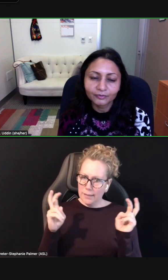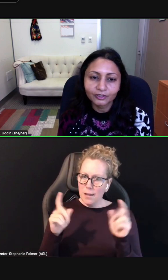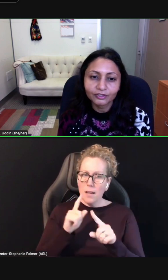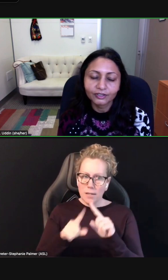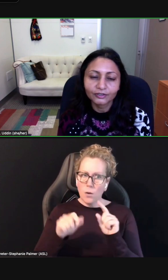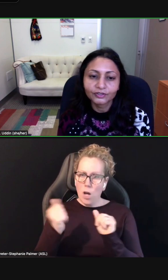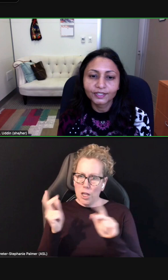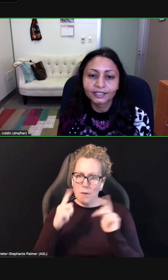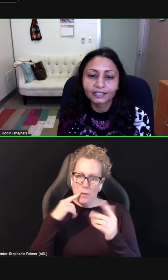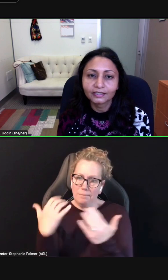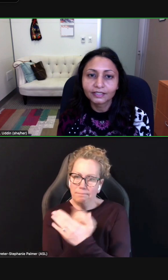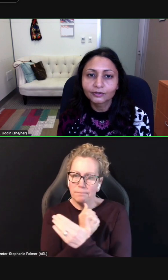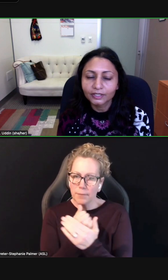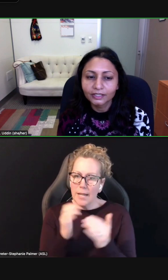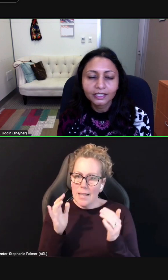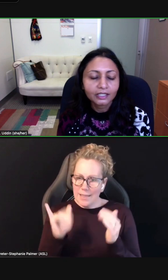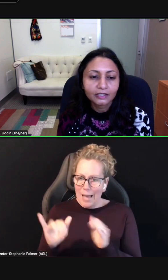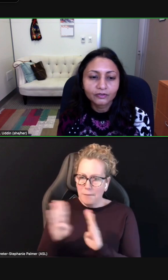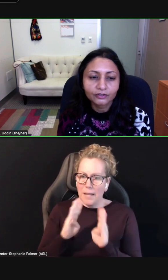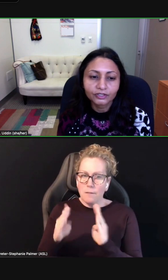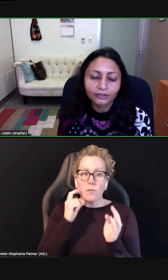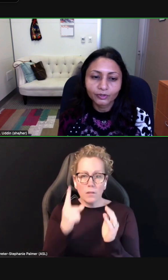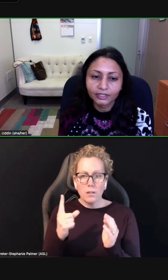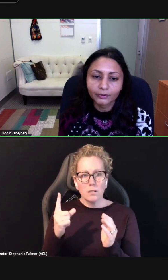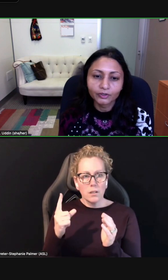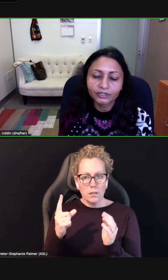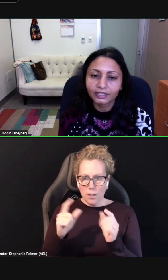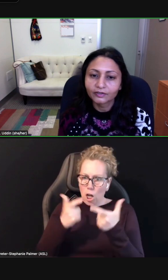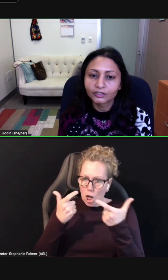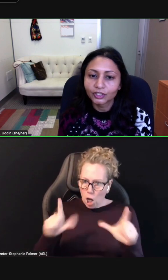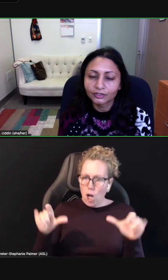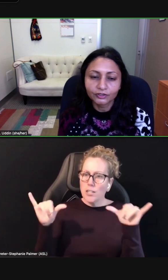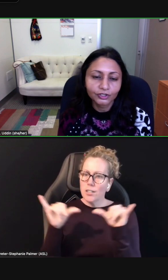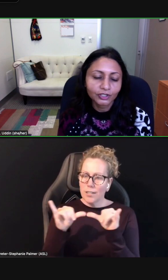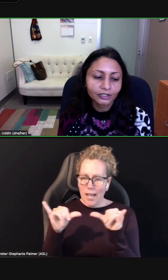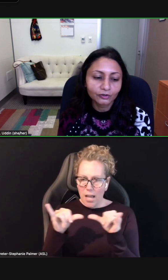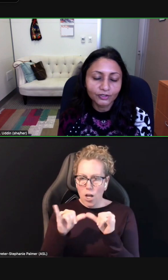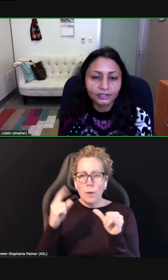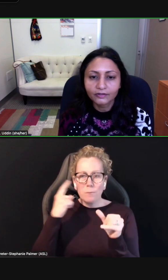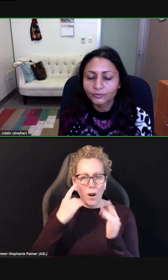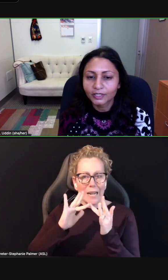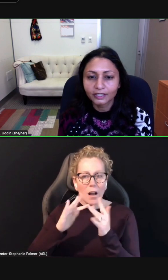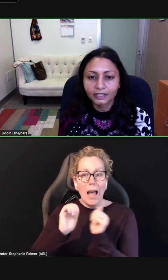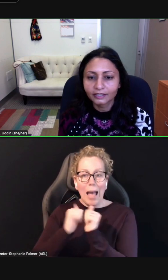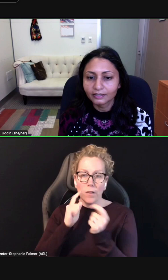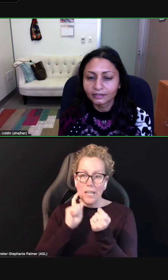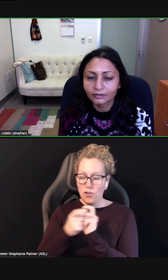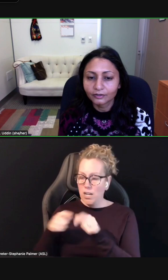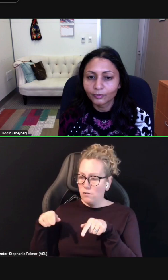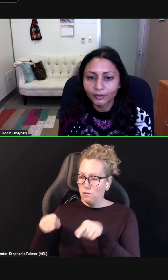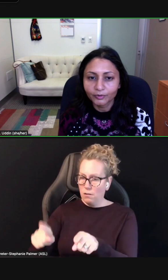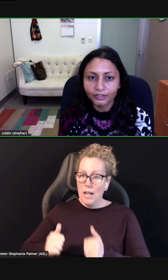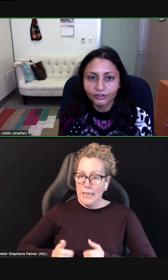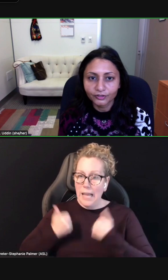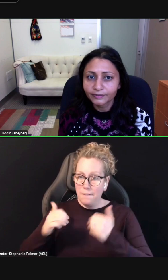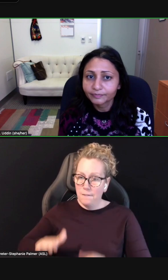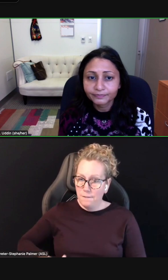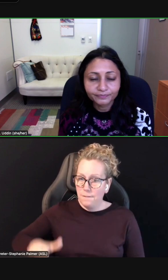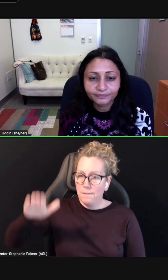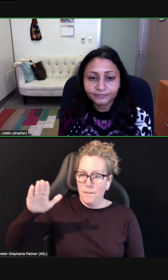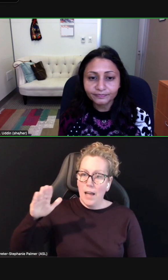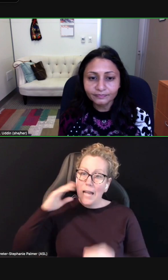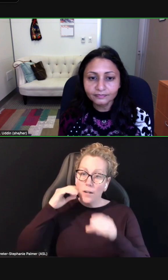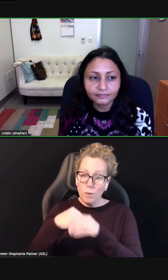this phenomenon to understand the integrity of large-scale brain networks and how they change across the lifespan and in clinical